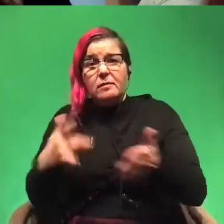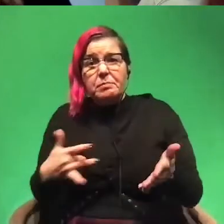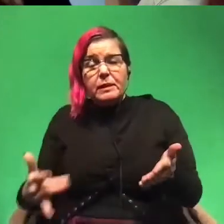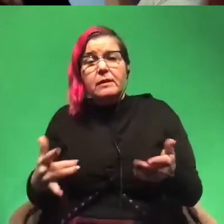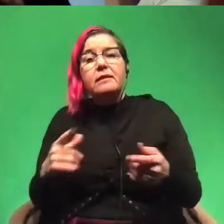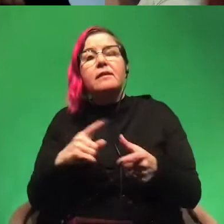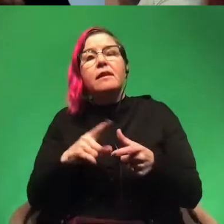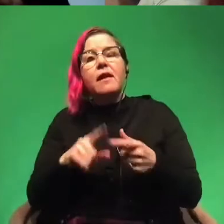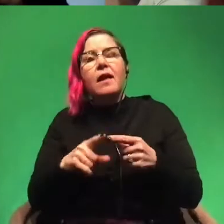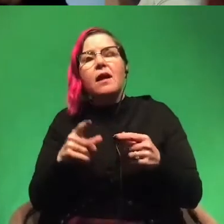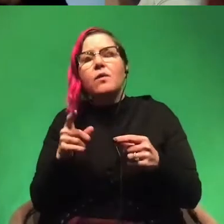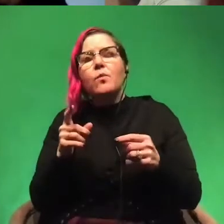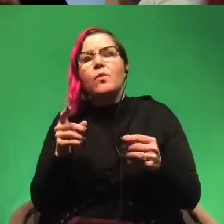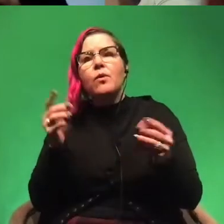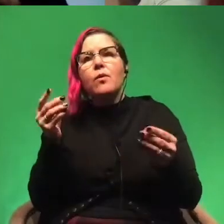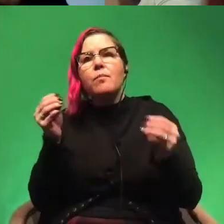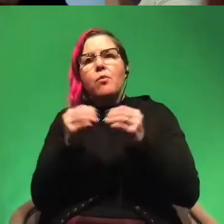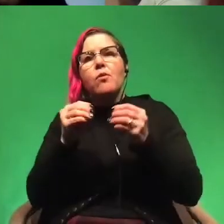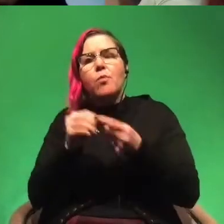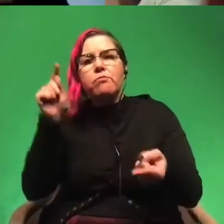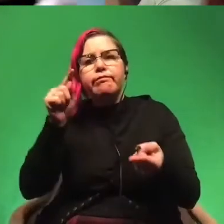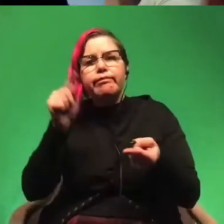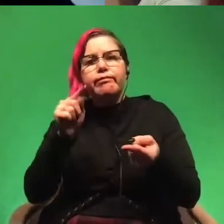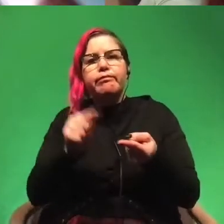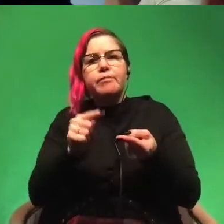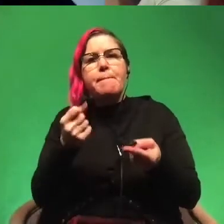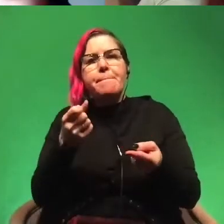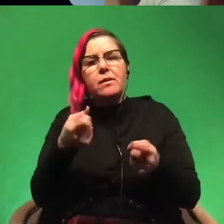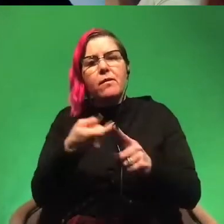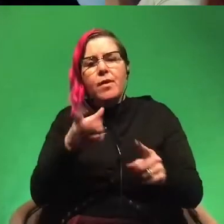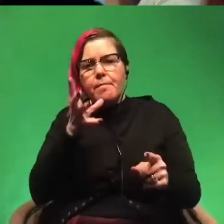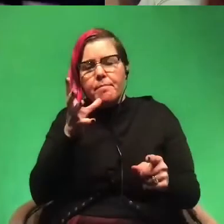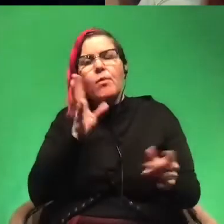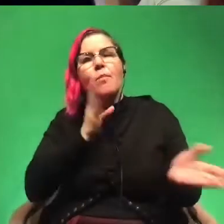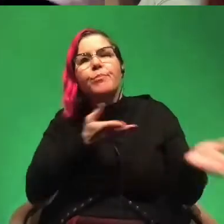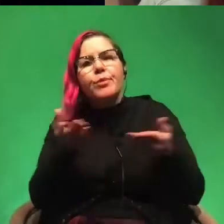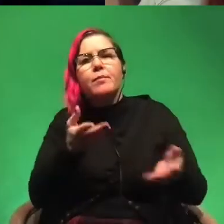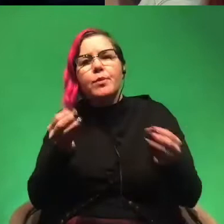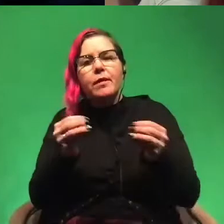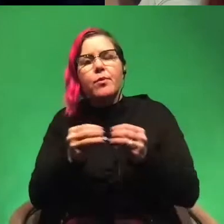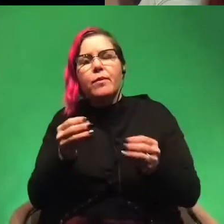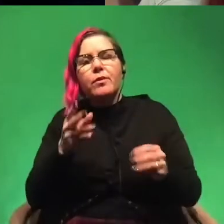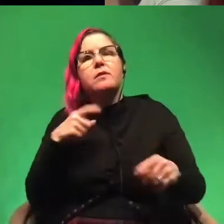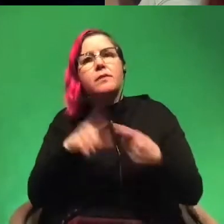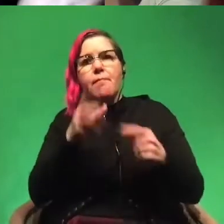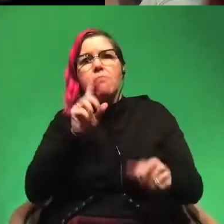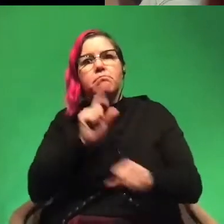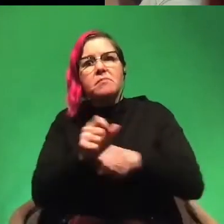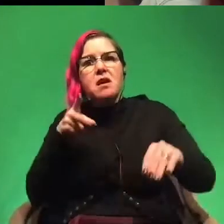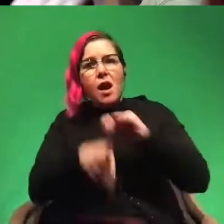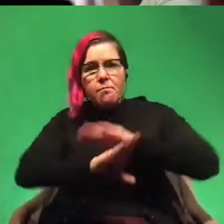gonna continually drop off their milk intake from their mother as she starts bringing them more food and finally cuts them off and says, you know what? Nope, I'm done with